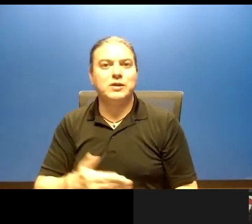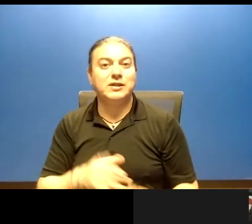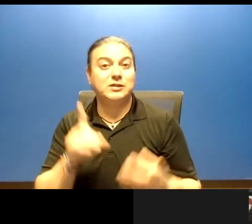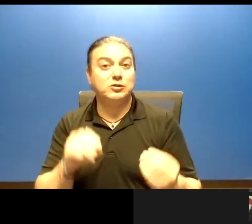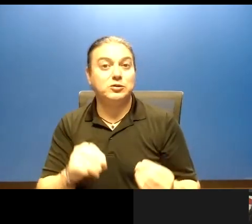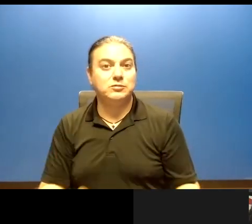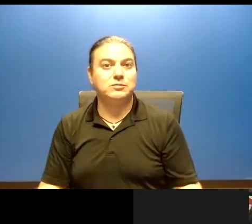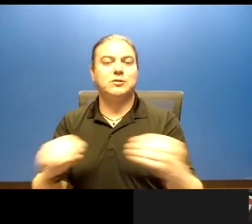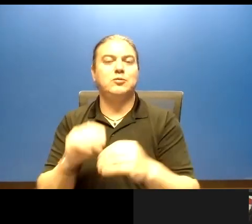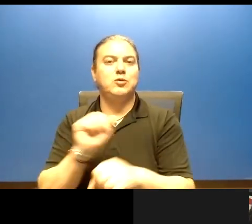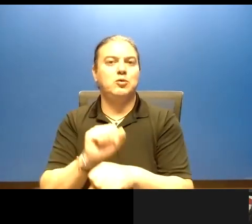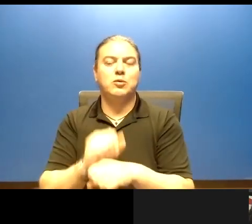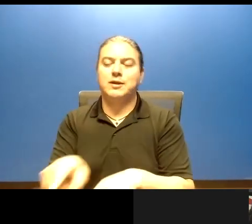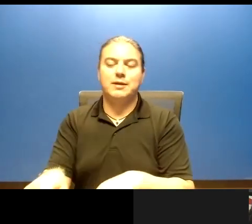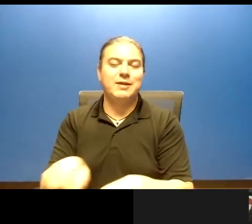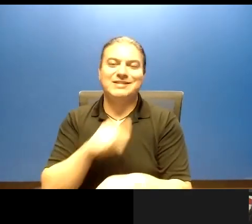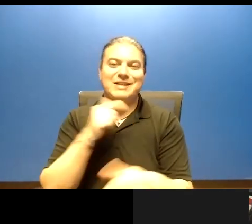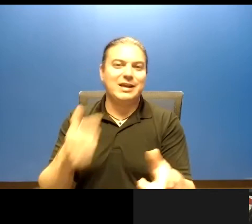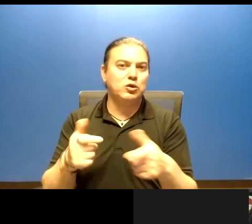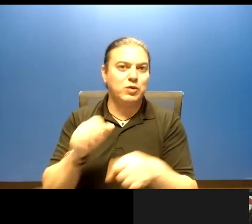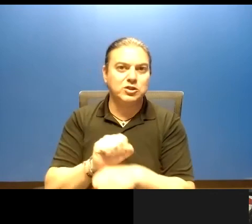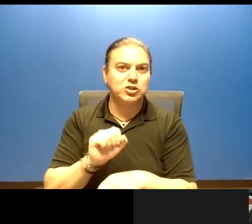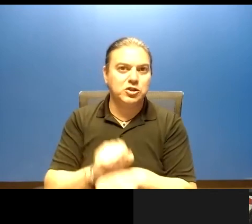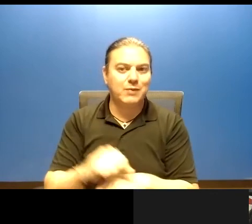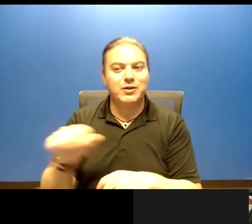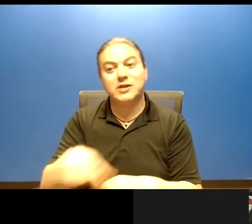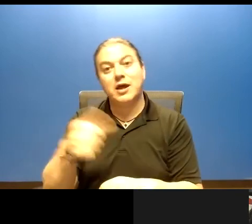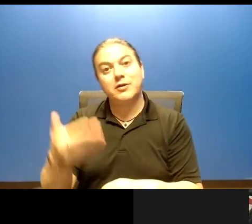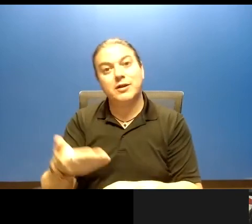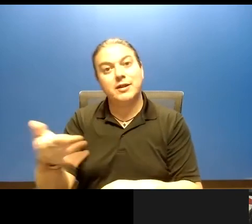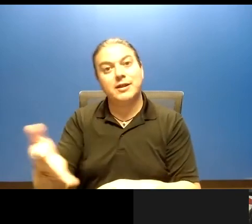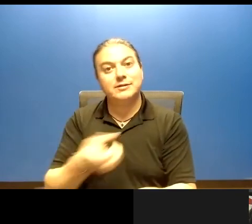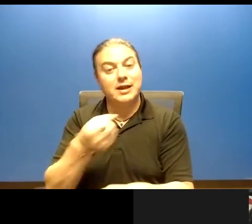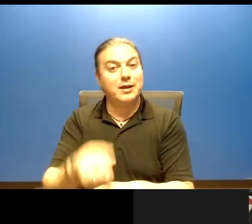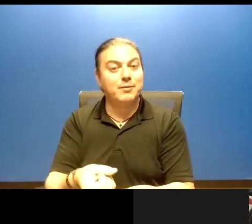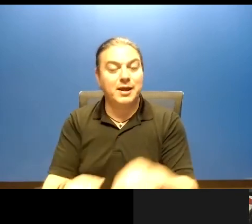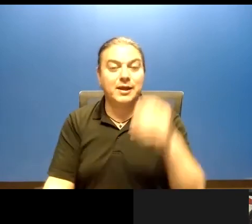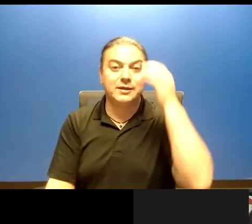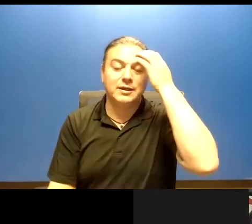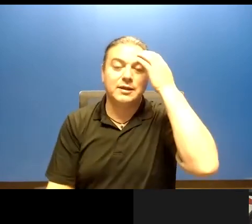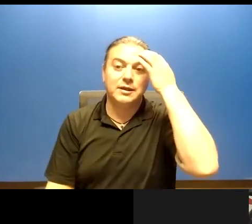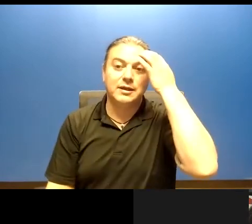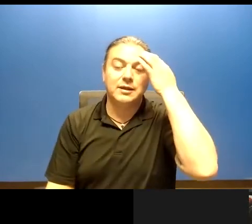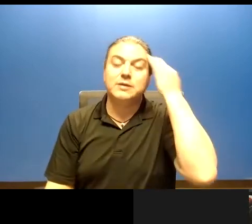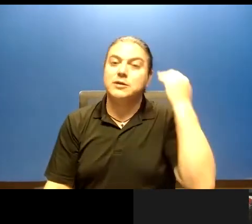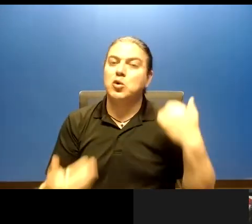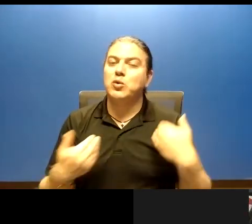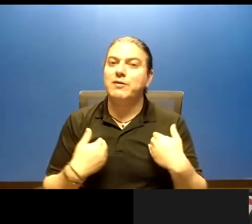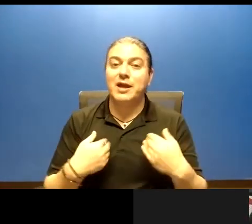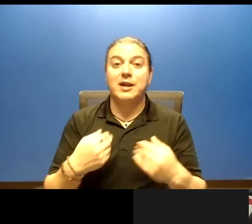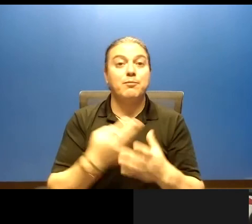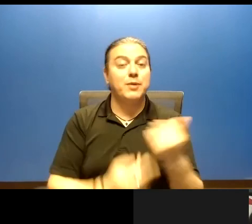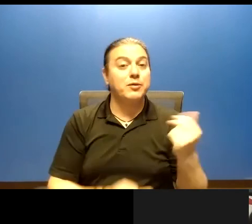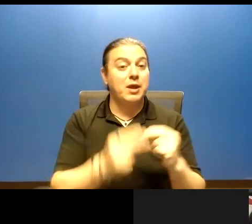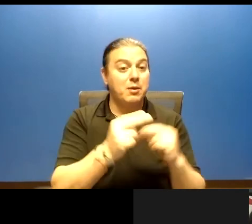Oftentimes it's not a quick job that can just get done. There's other things that are impact, and it's kind of a domino effect. And so we've had it in both building and then